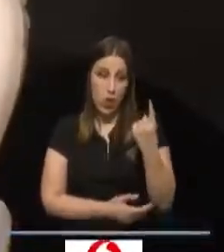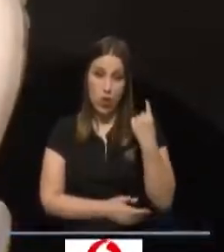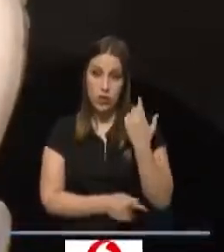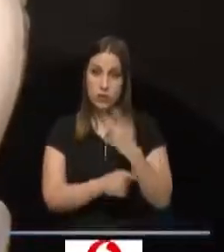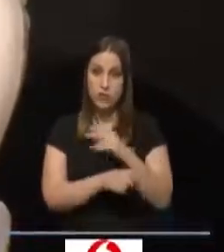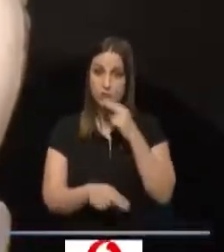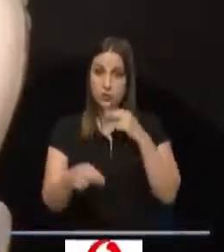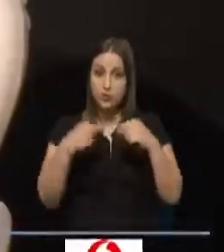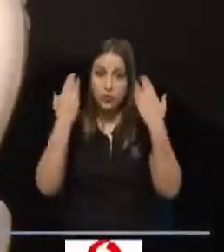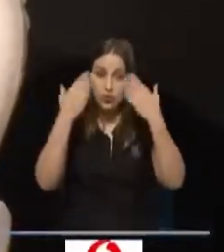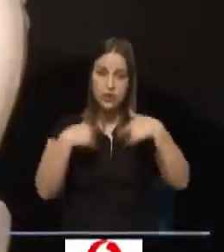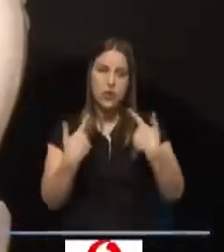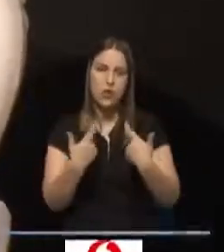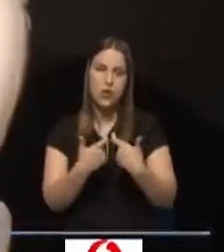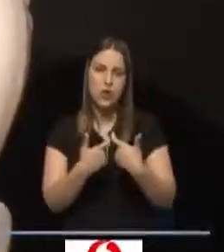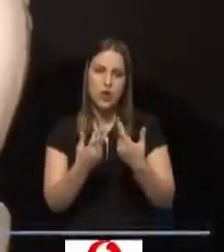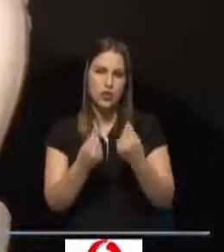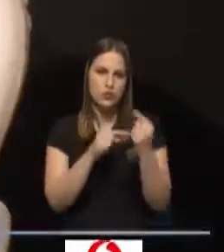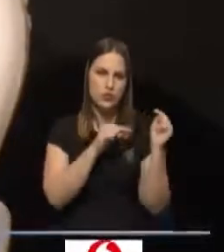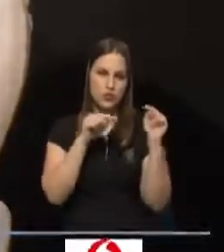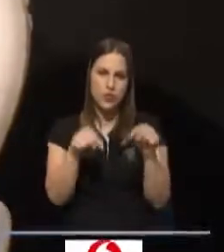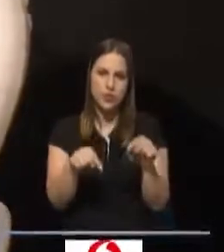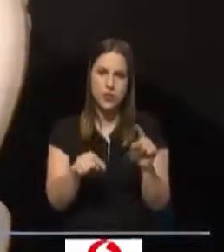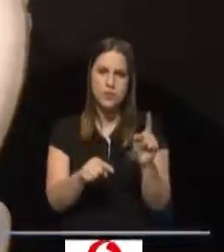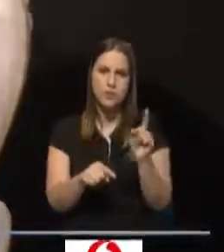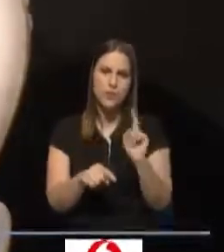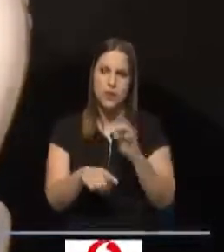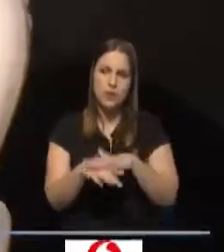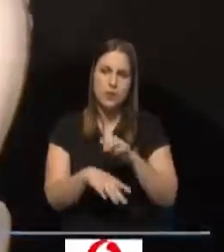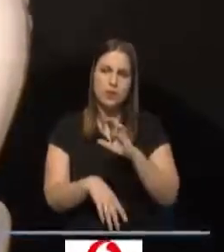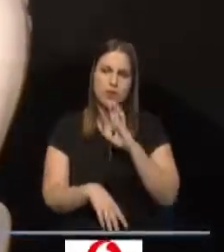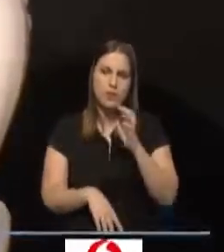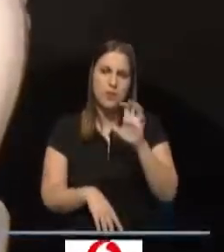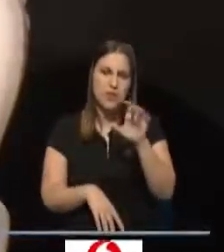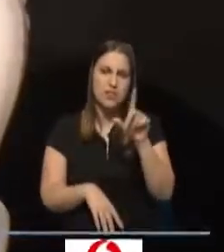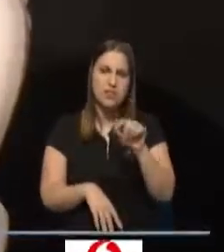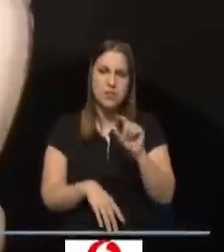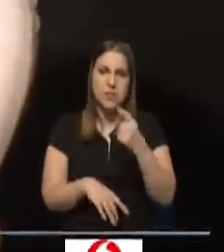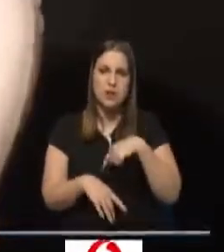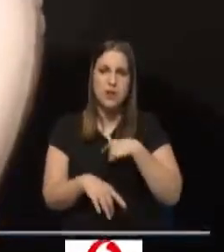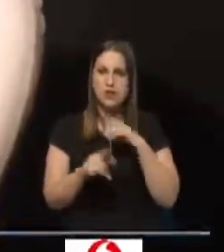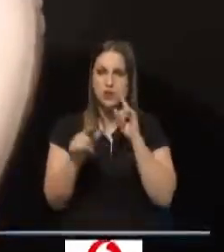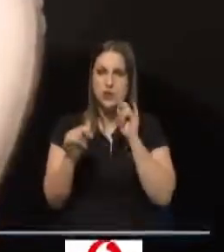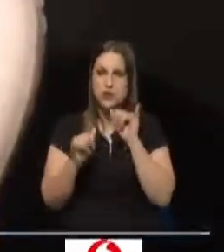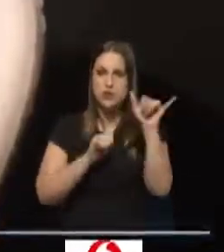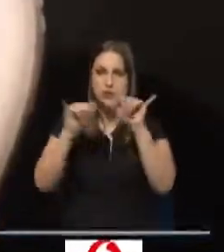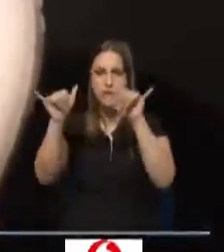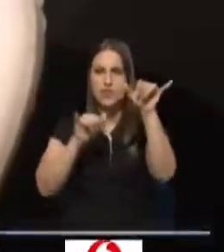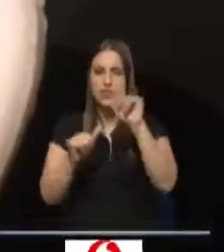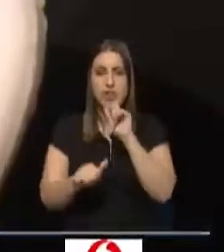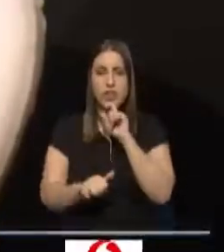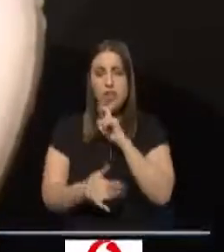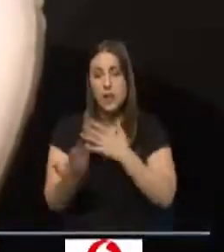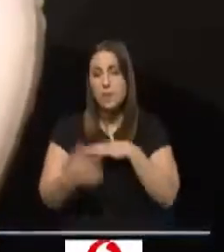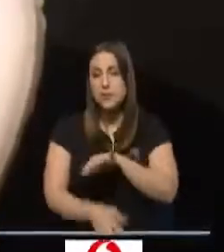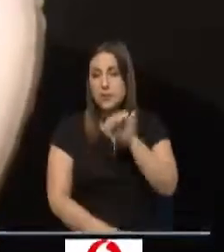what has been discussed, well, there are many colleagues who come to Portugal.